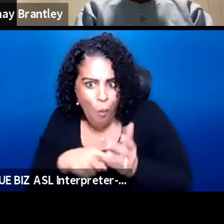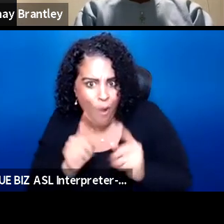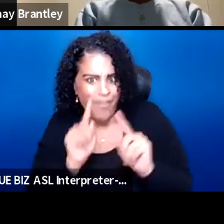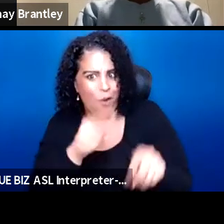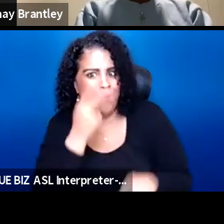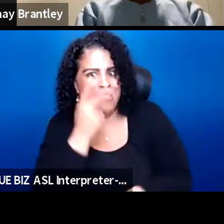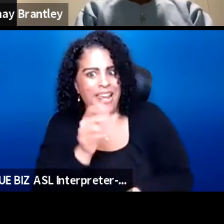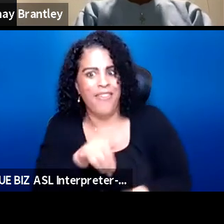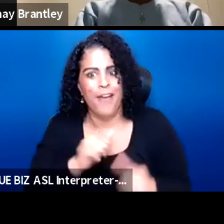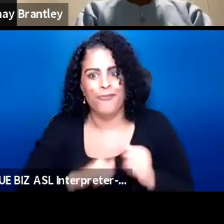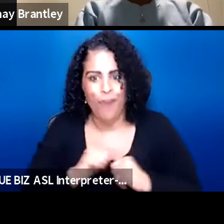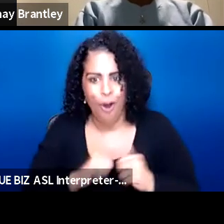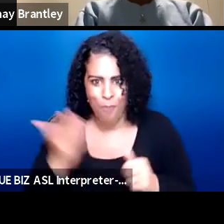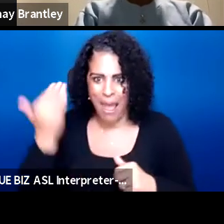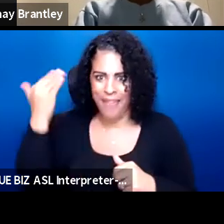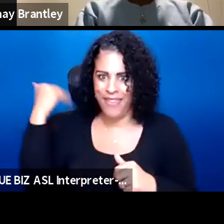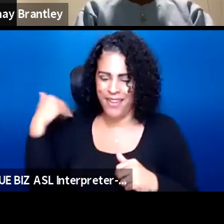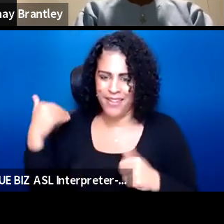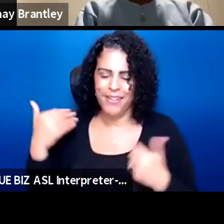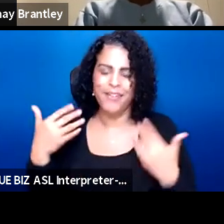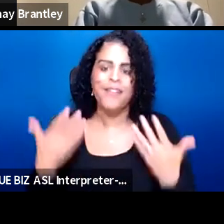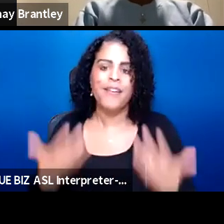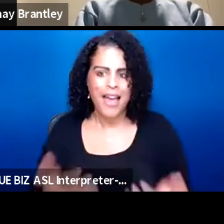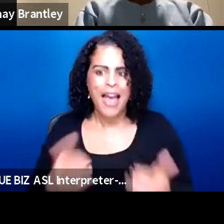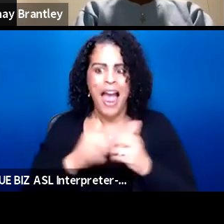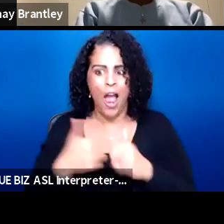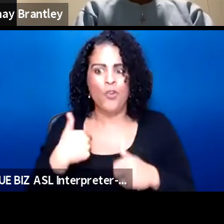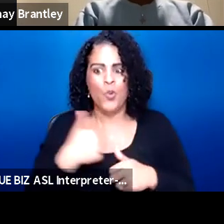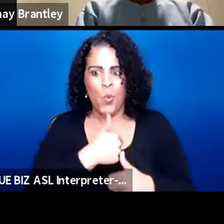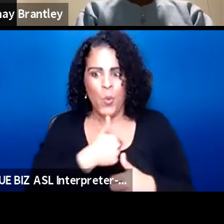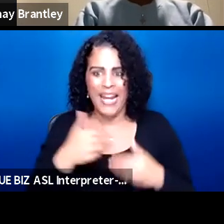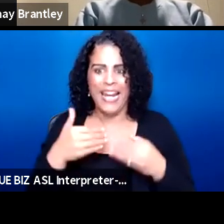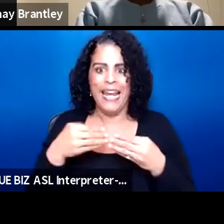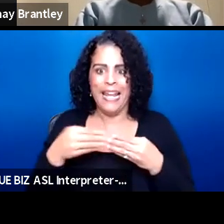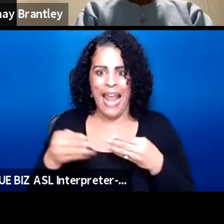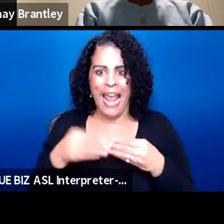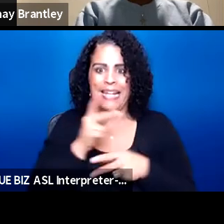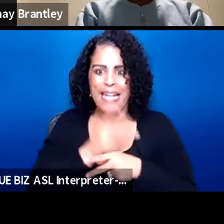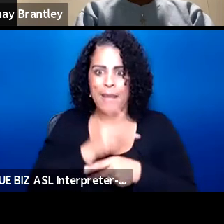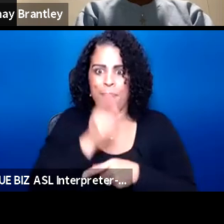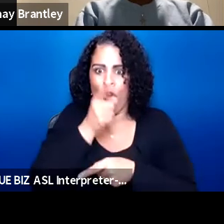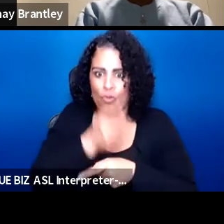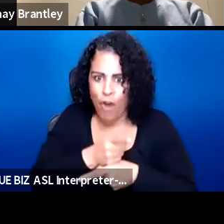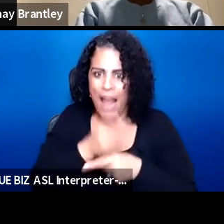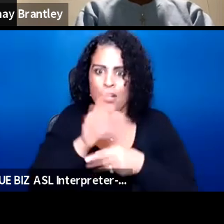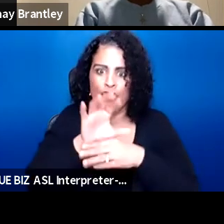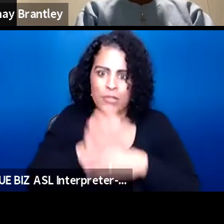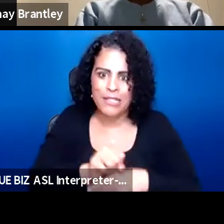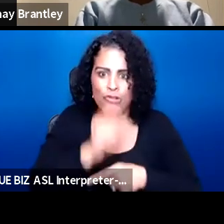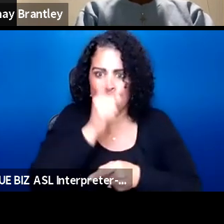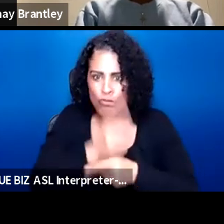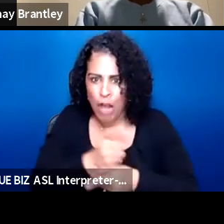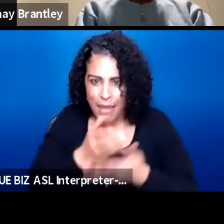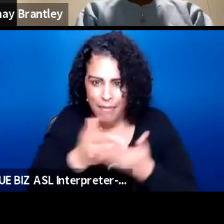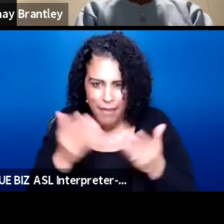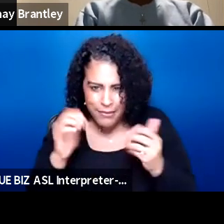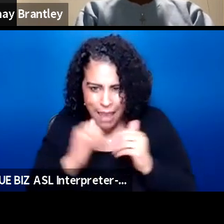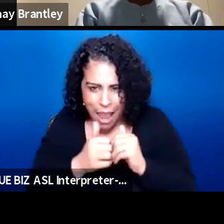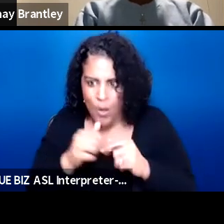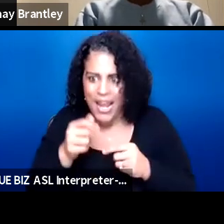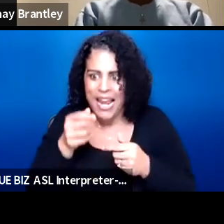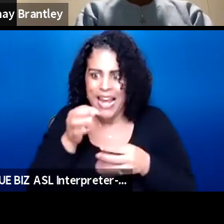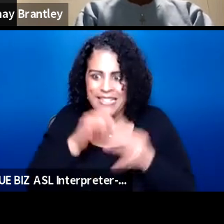Yeah. It's just, how do we gatekeep the right traditions and the right things? Instead of